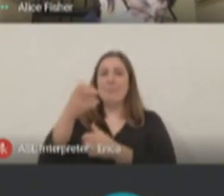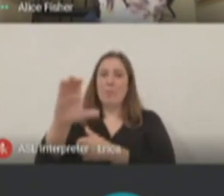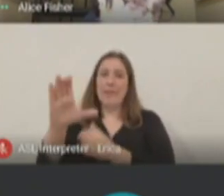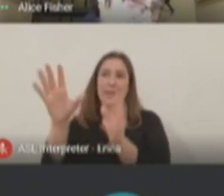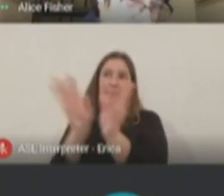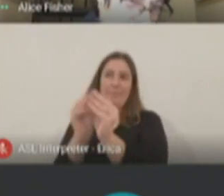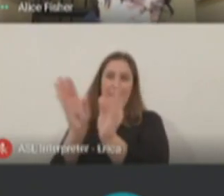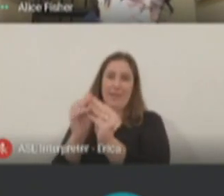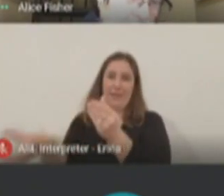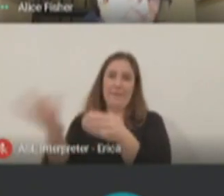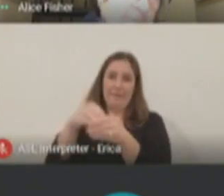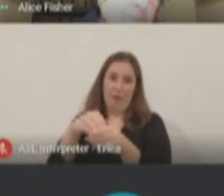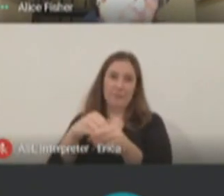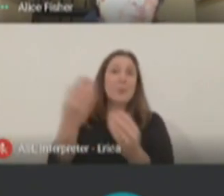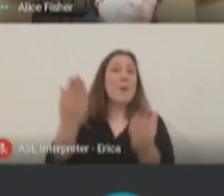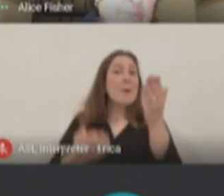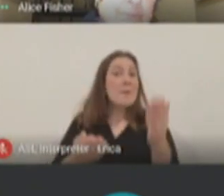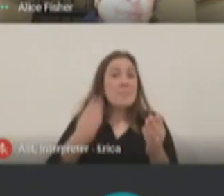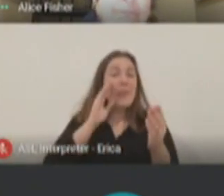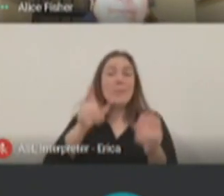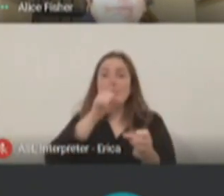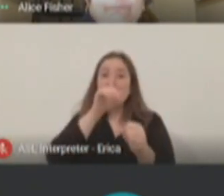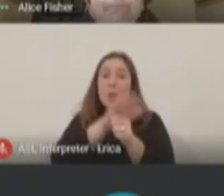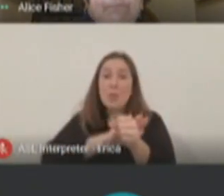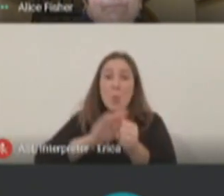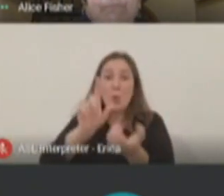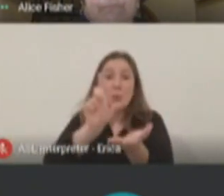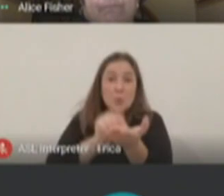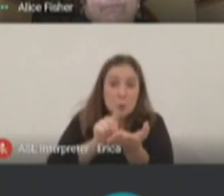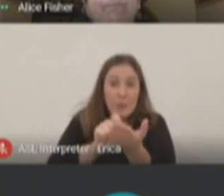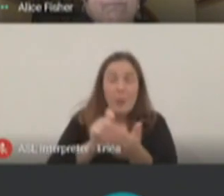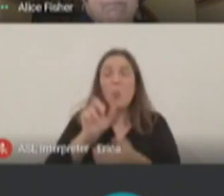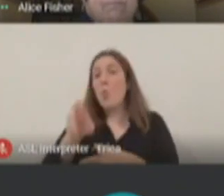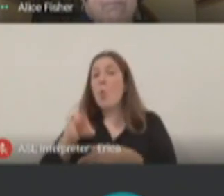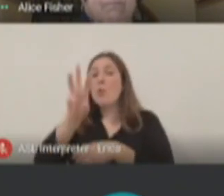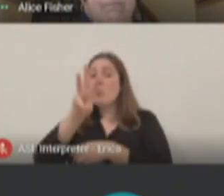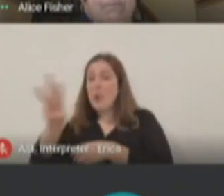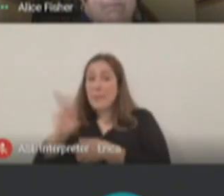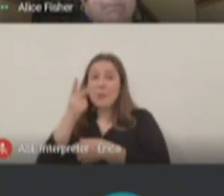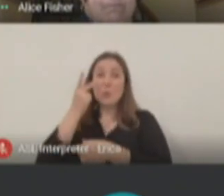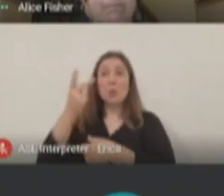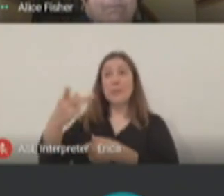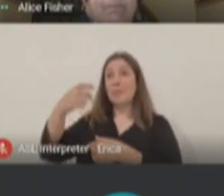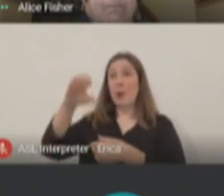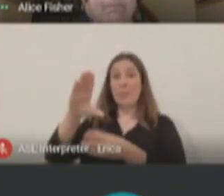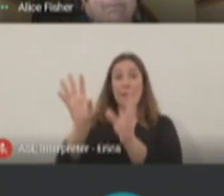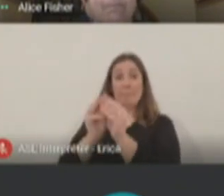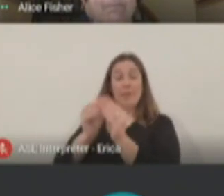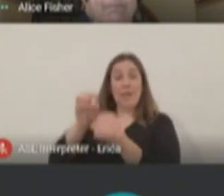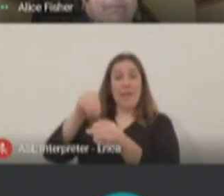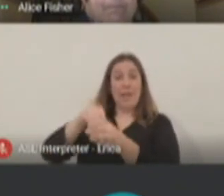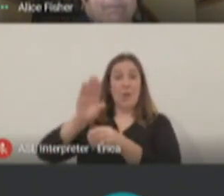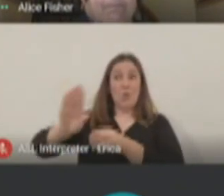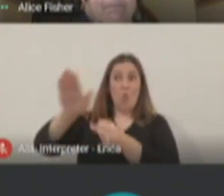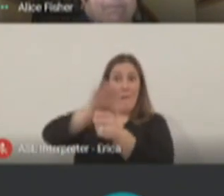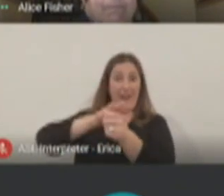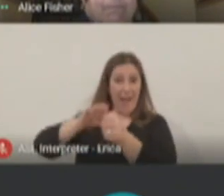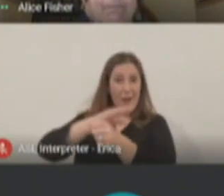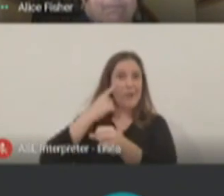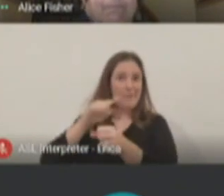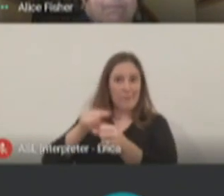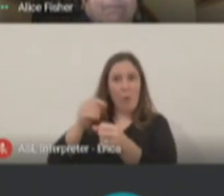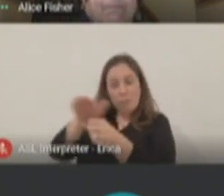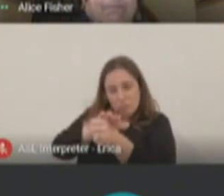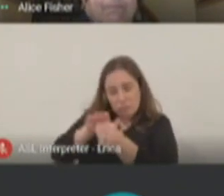local paper or on website or email lists for public meetings in your neighborhood for projects in your neighborhood.